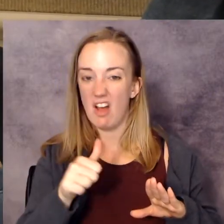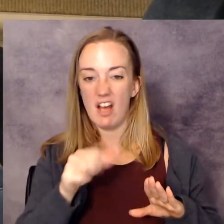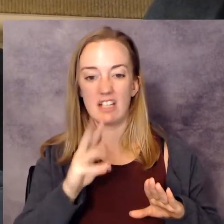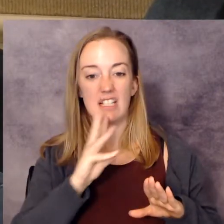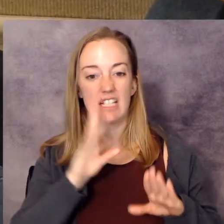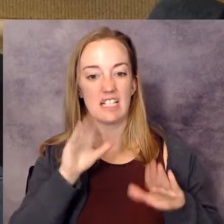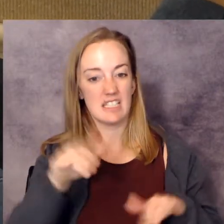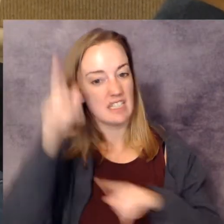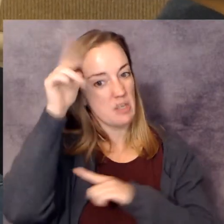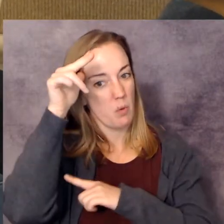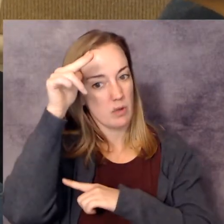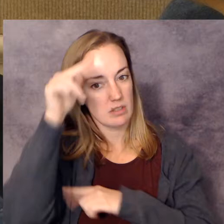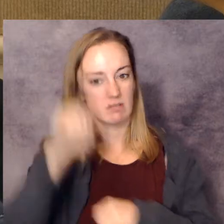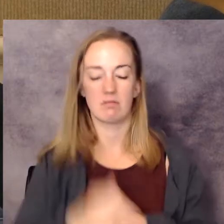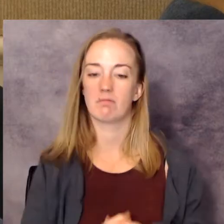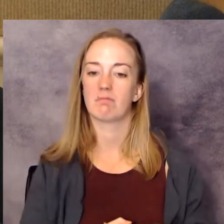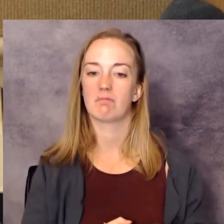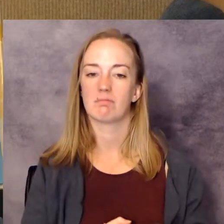at the blowfish there.